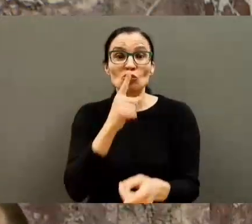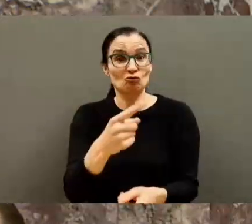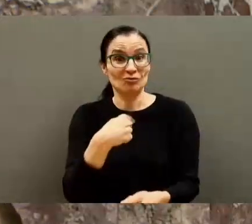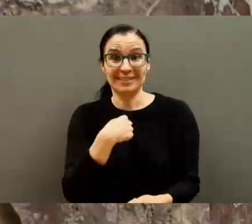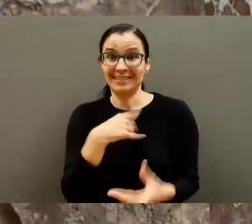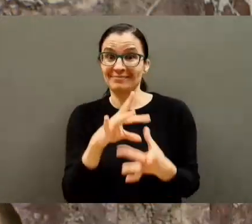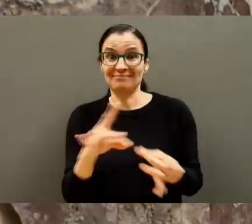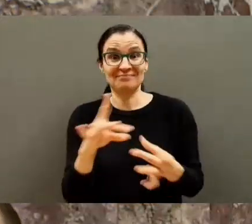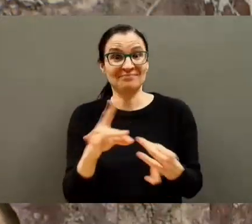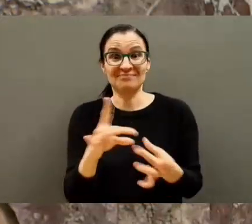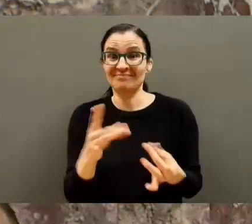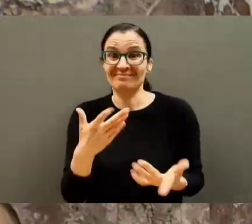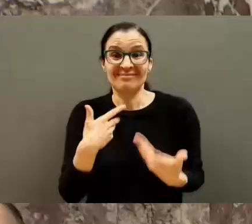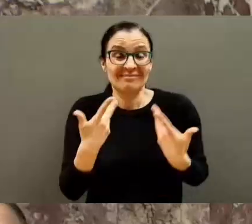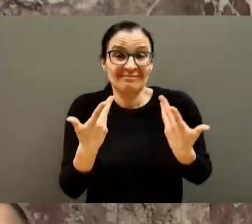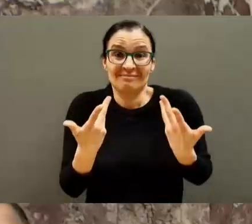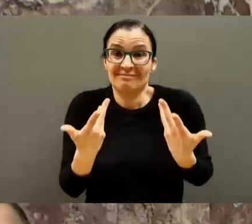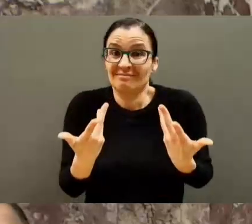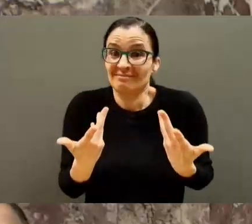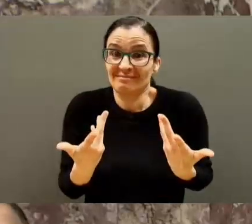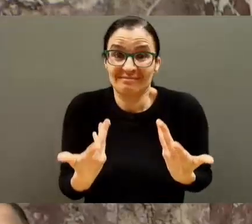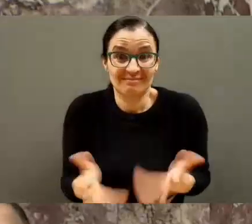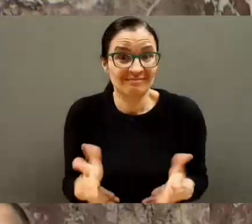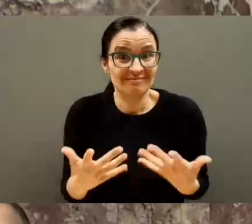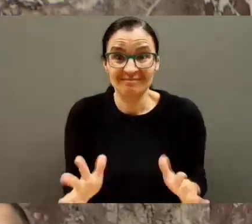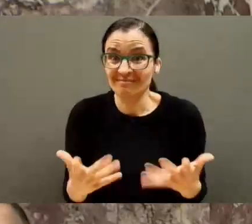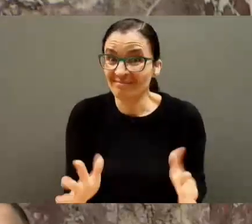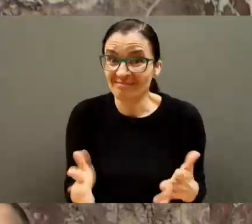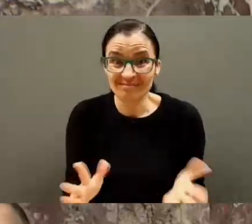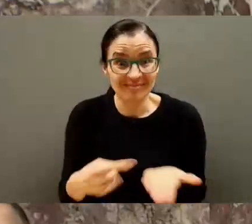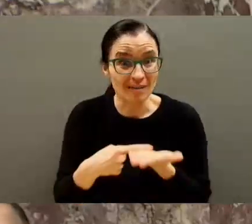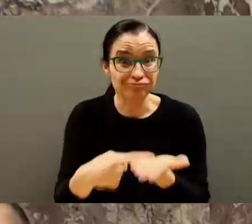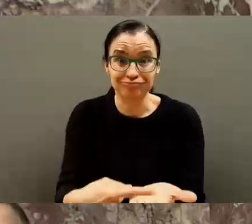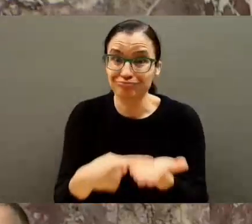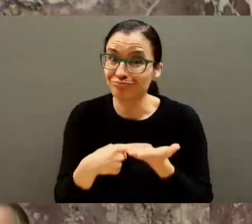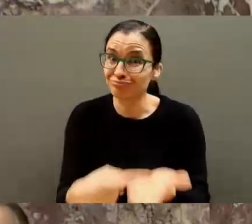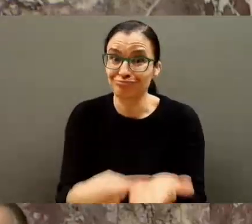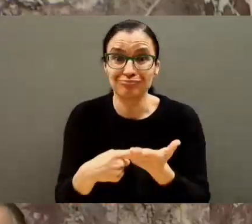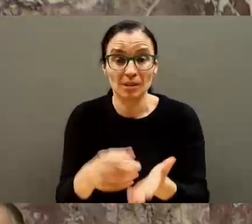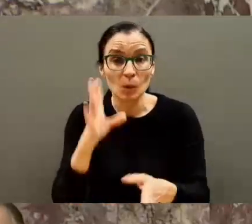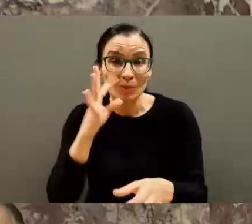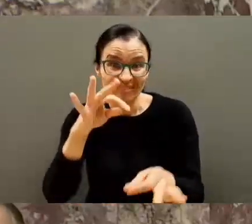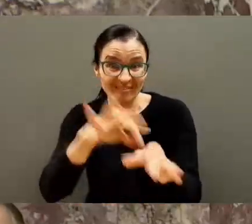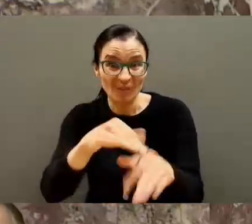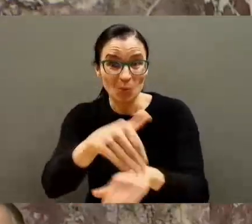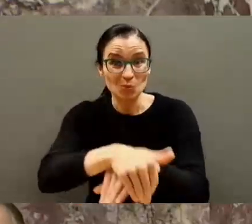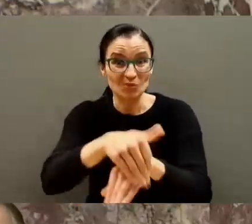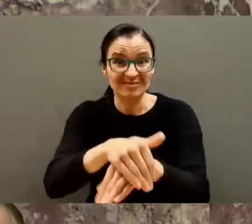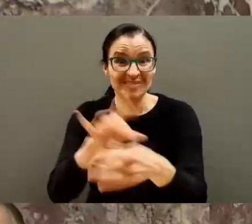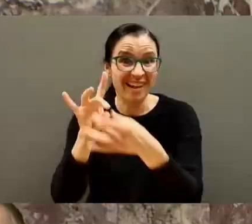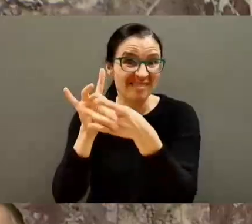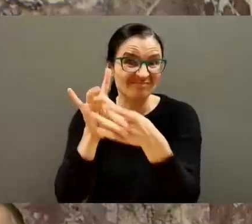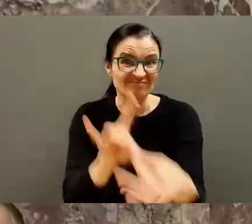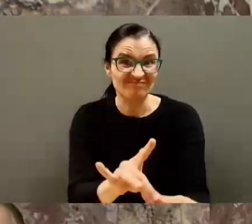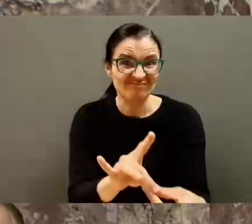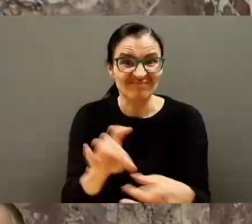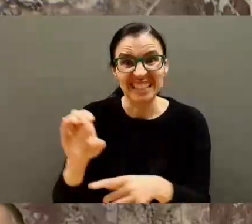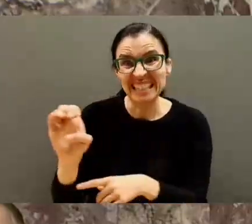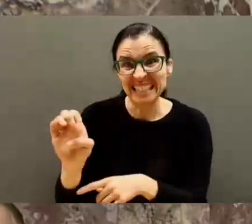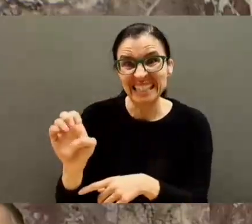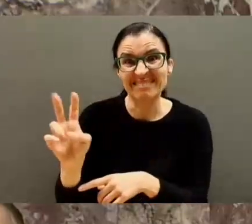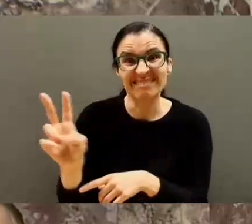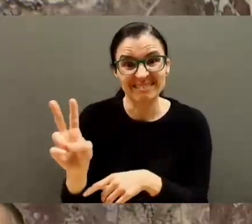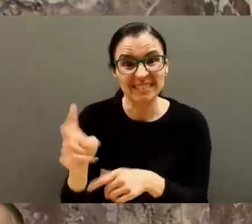a debate and we'll be having a vote tonight on the EV mandate. Regardless of that, the member for Kamloops, maybe he can heckle his own member now,